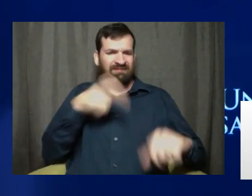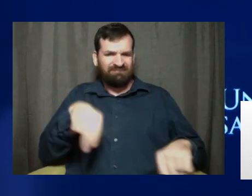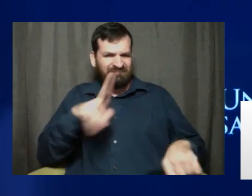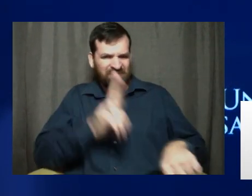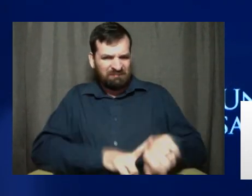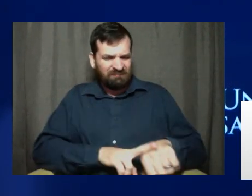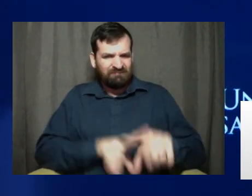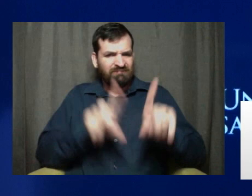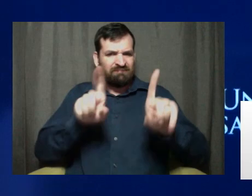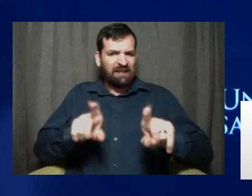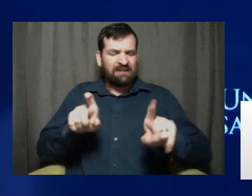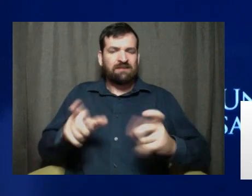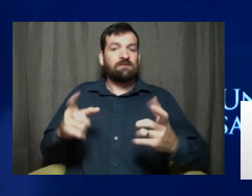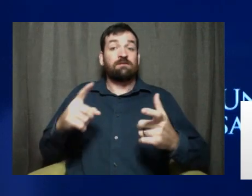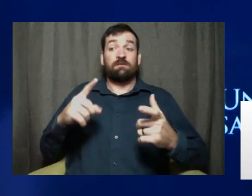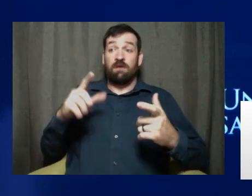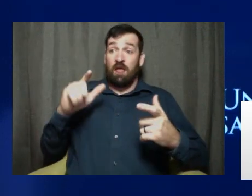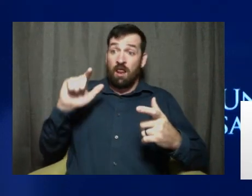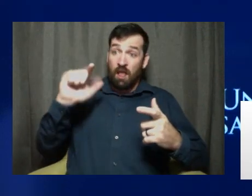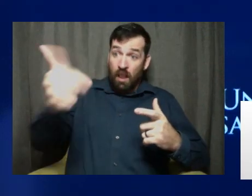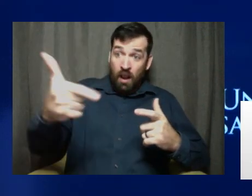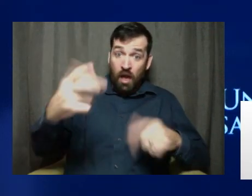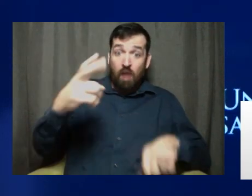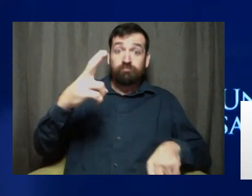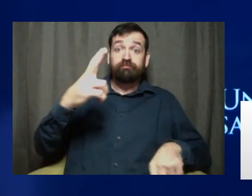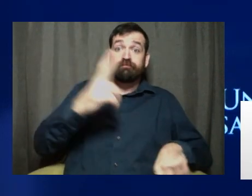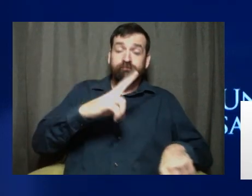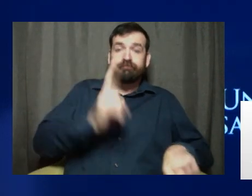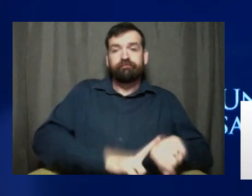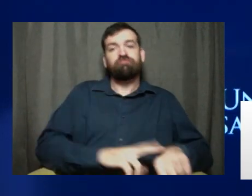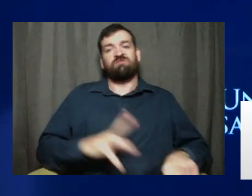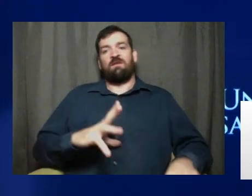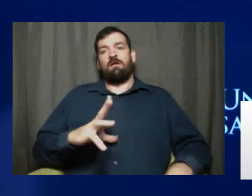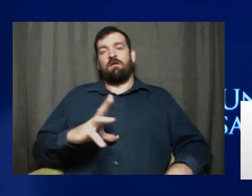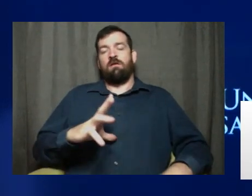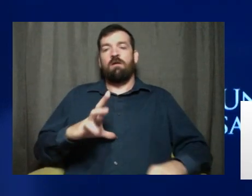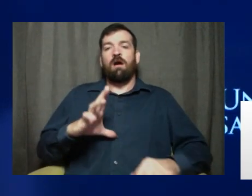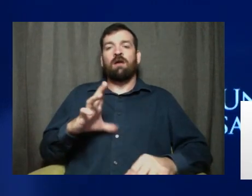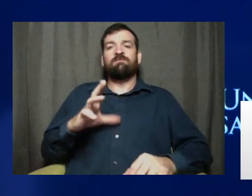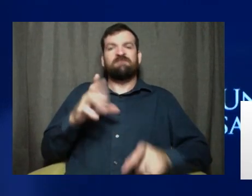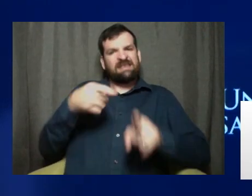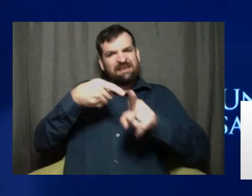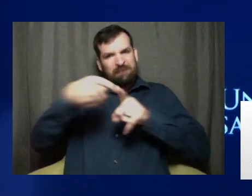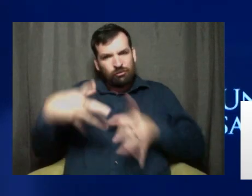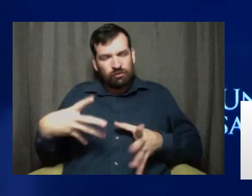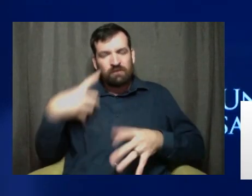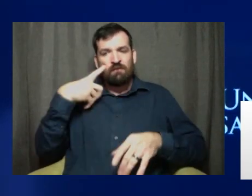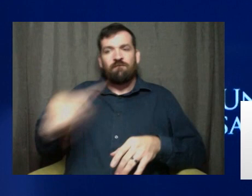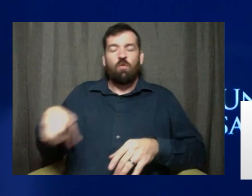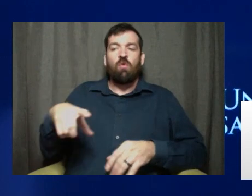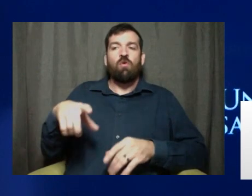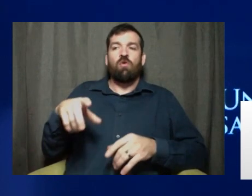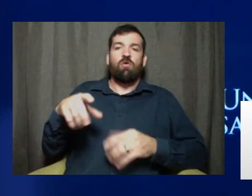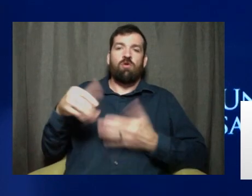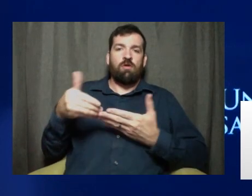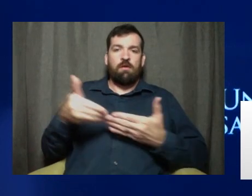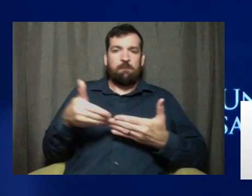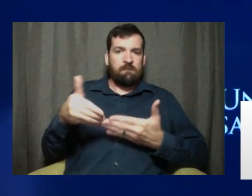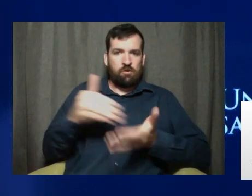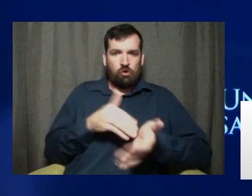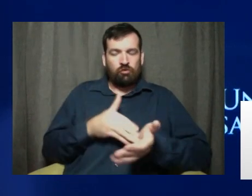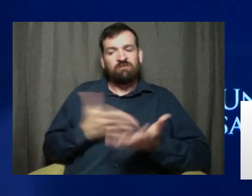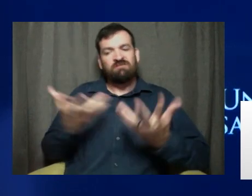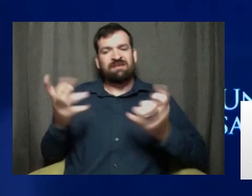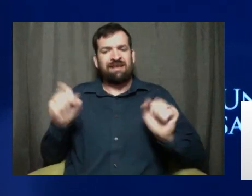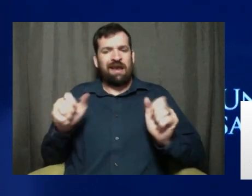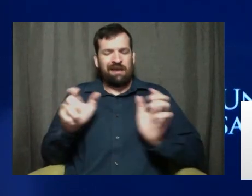then gets repeated, and they understand, kind of the neonatologist team, for example, will know how to kind of help interpret that for the families. But I